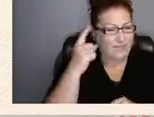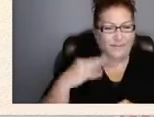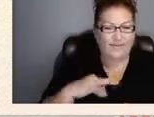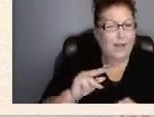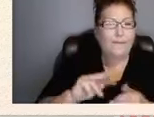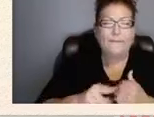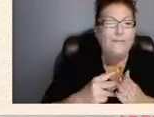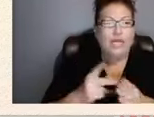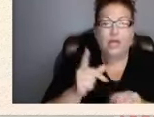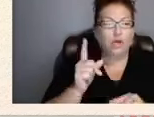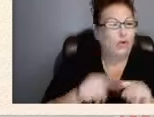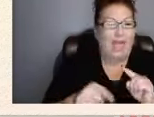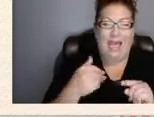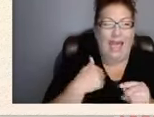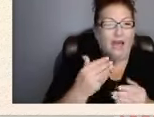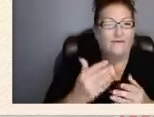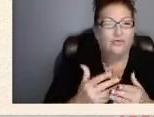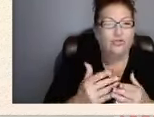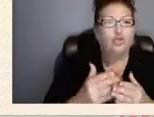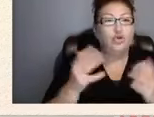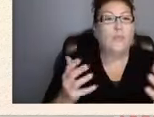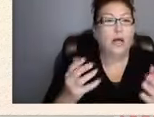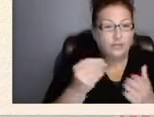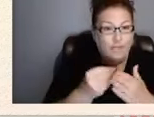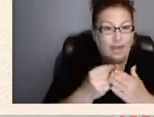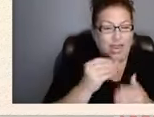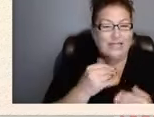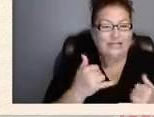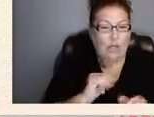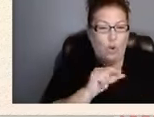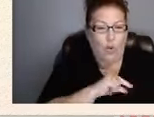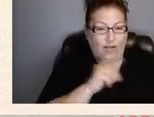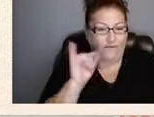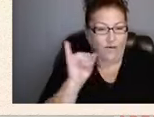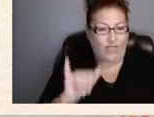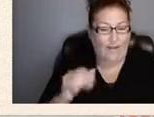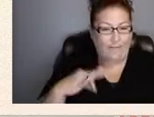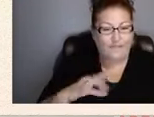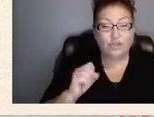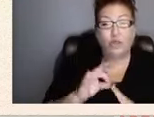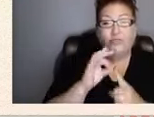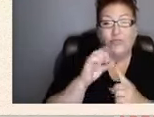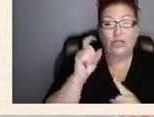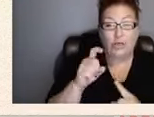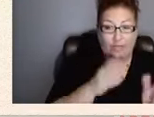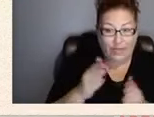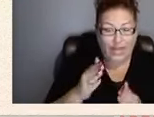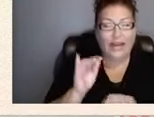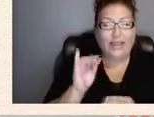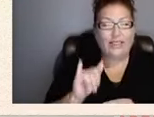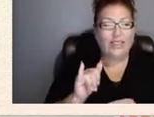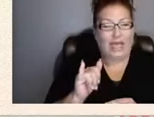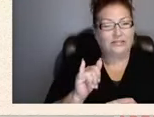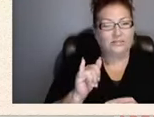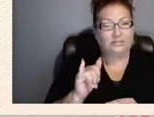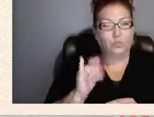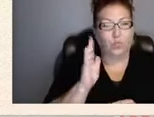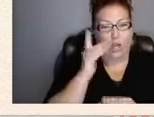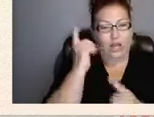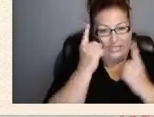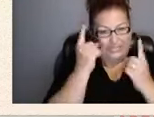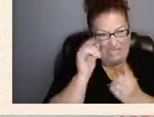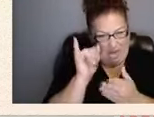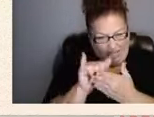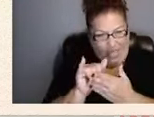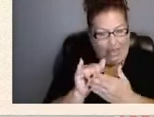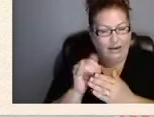money and qualify for those benefits. So basically, special needs planning is taking that into consideration and making